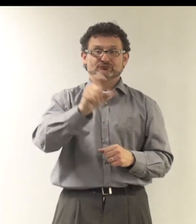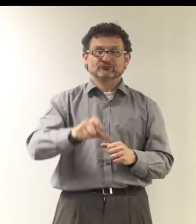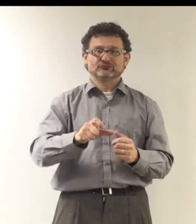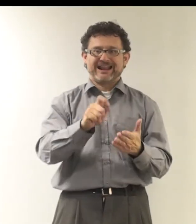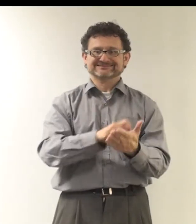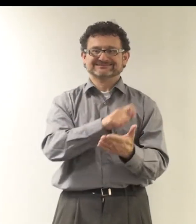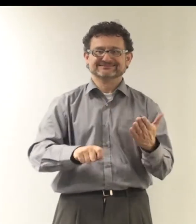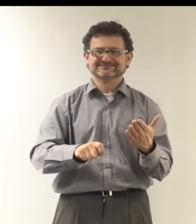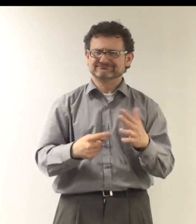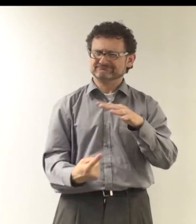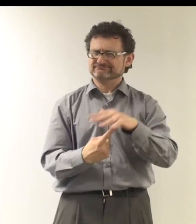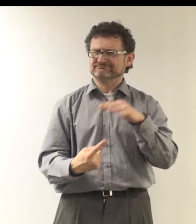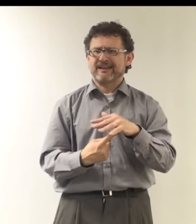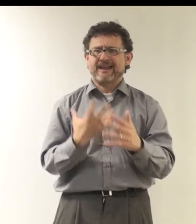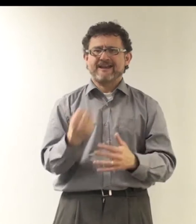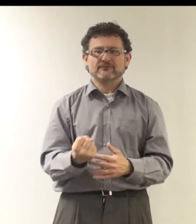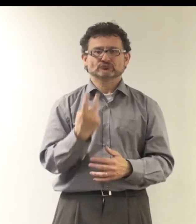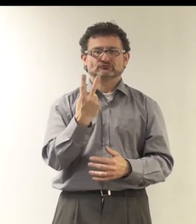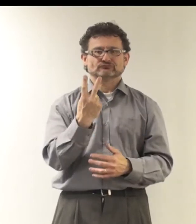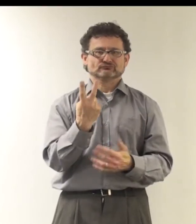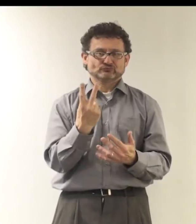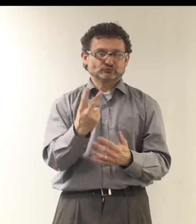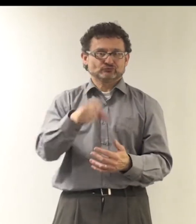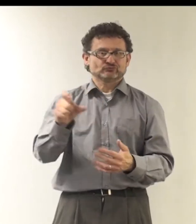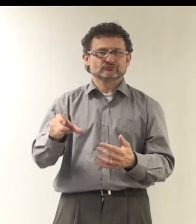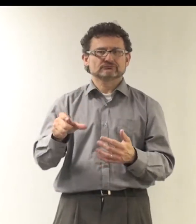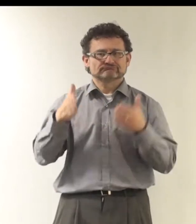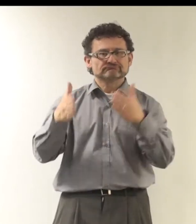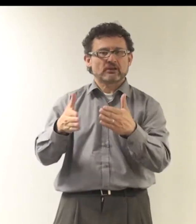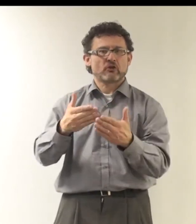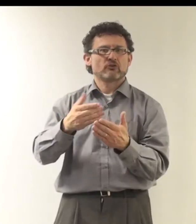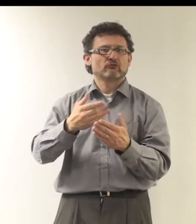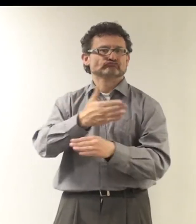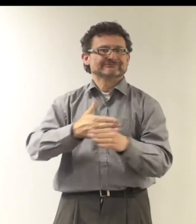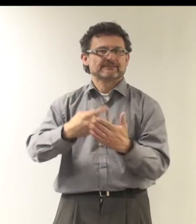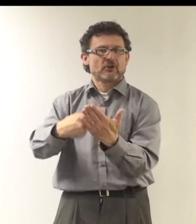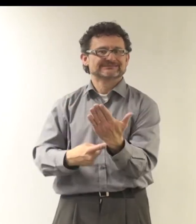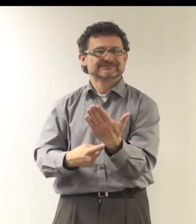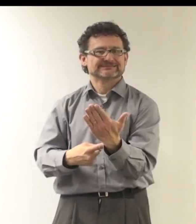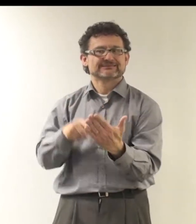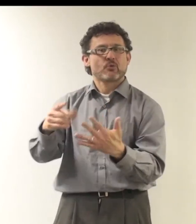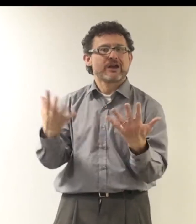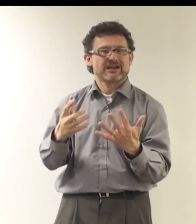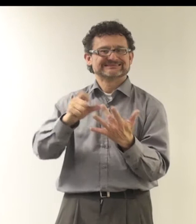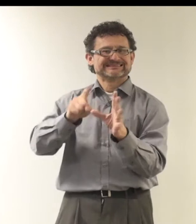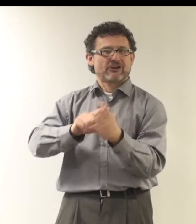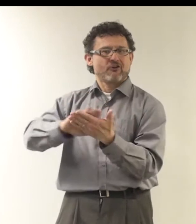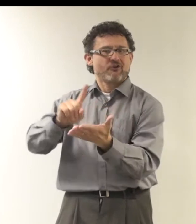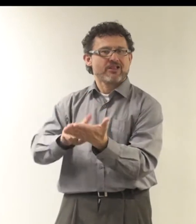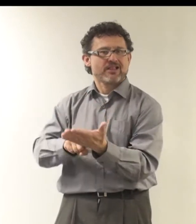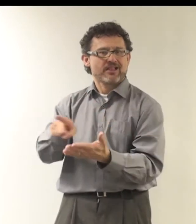But for the London Green Party, this isn't about personalities. This is actually about policies, and it's about ideas, and it's about